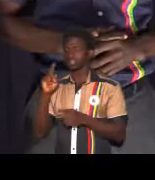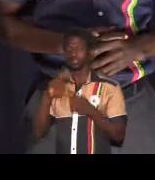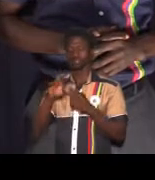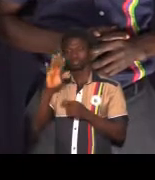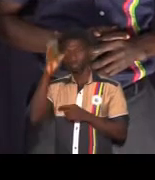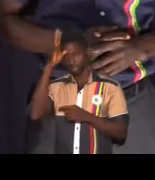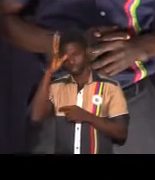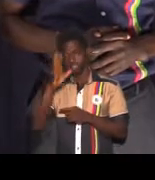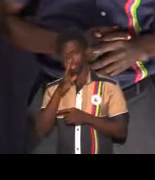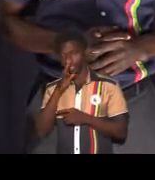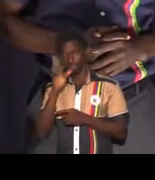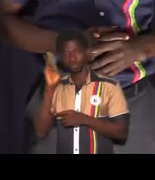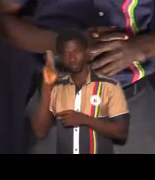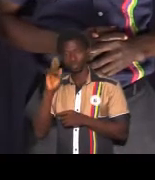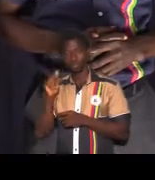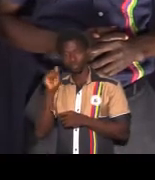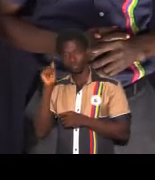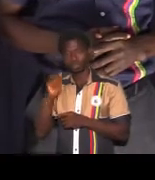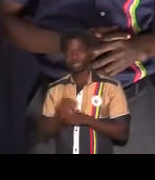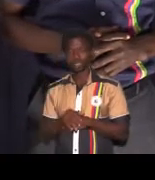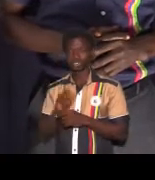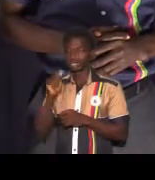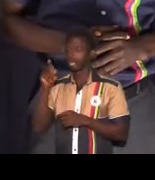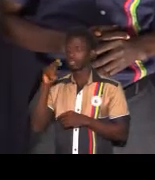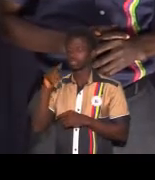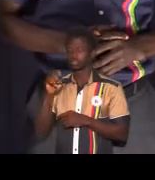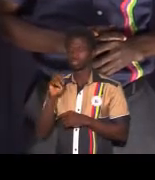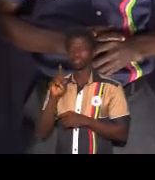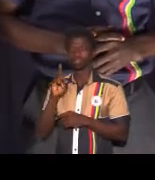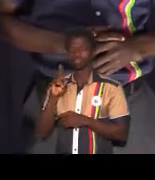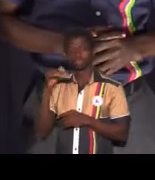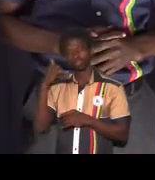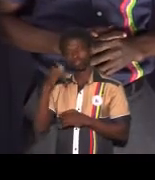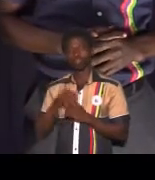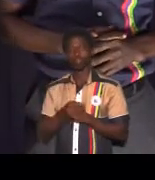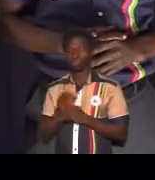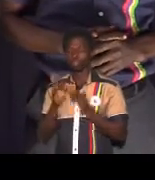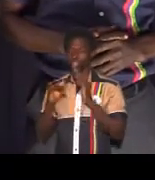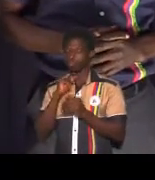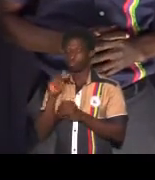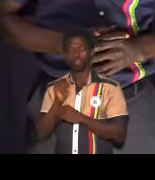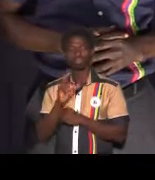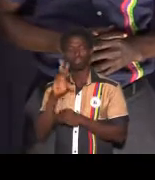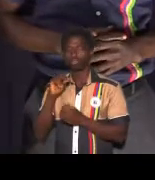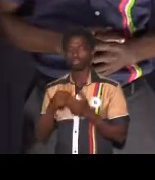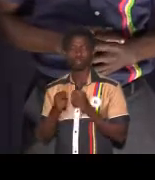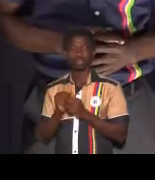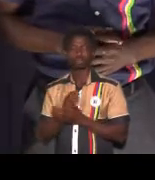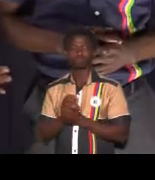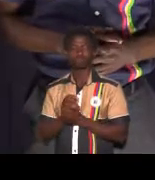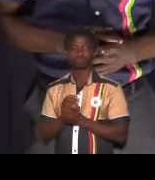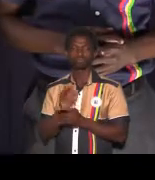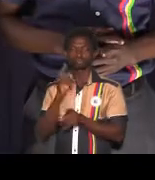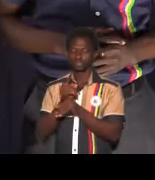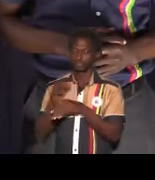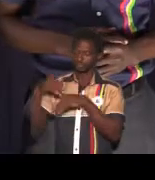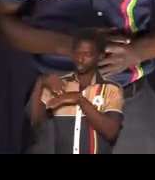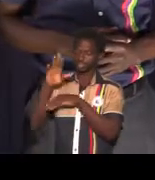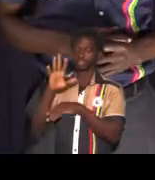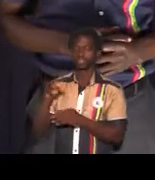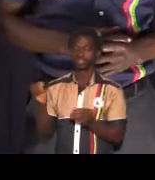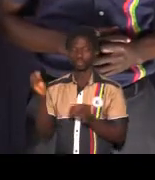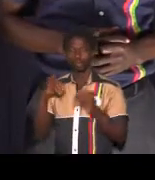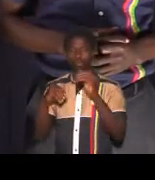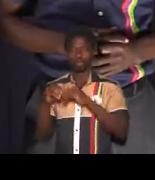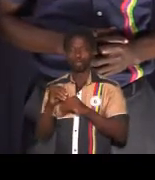to either your daddy's, your mommy's, your uncle's, or your auntie's Android or smartphones. But if not, there's no problem.